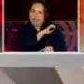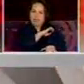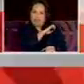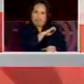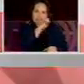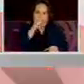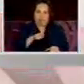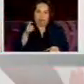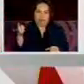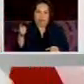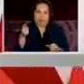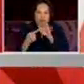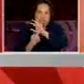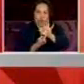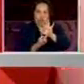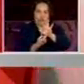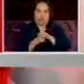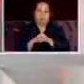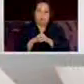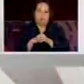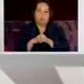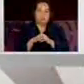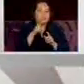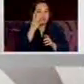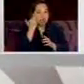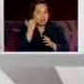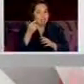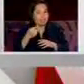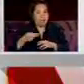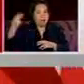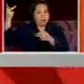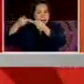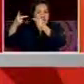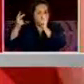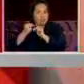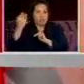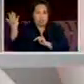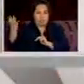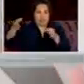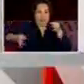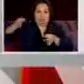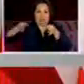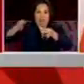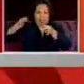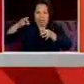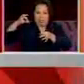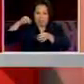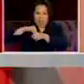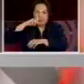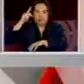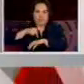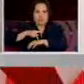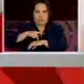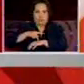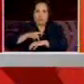Bilang pinakamataas na mahistrado ng bansang ito, ang kanyang panunungkulan ay